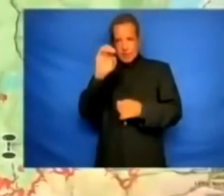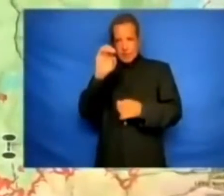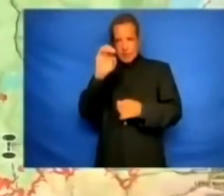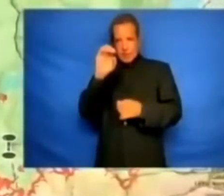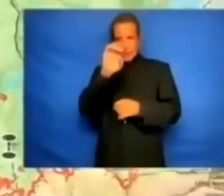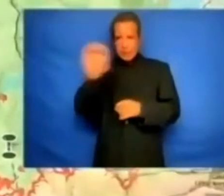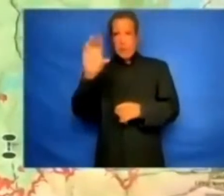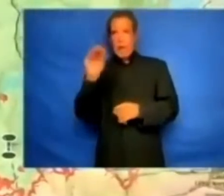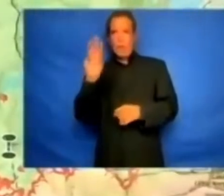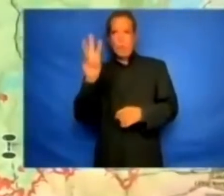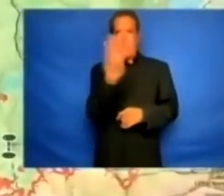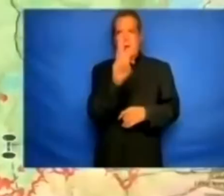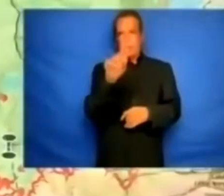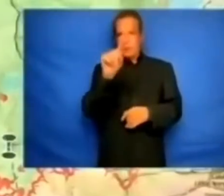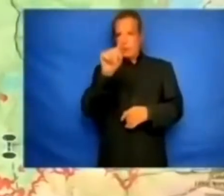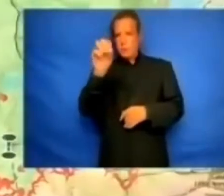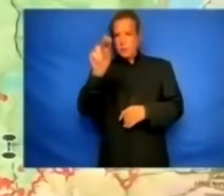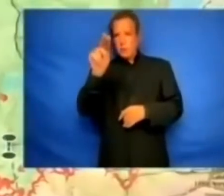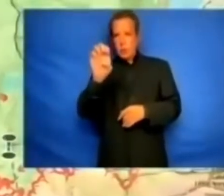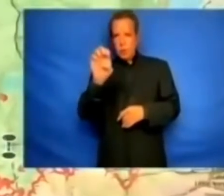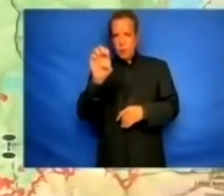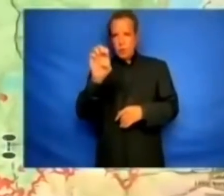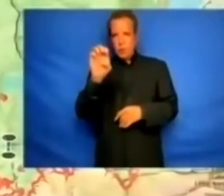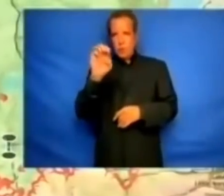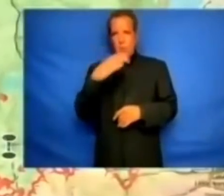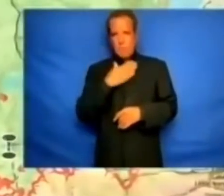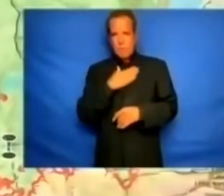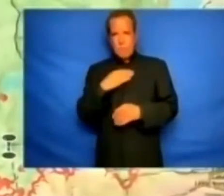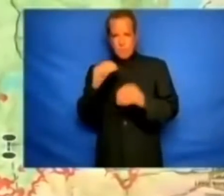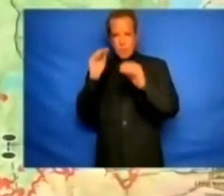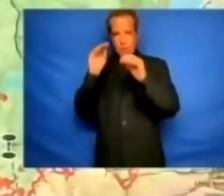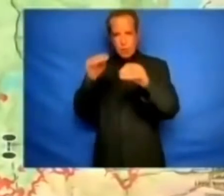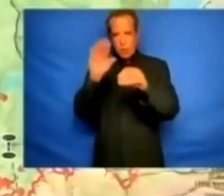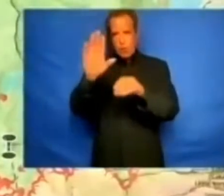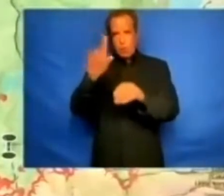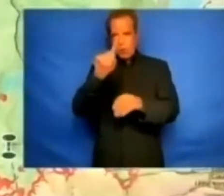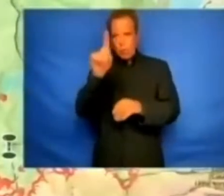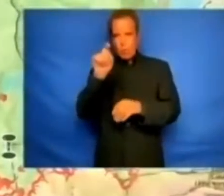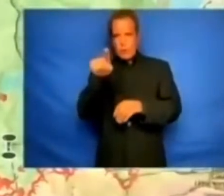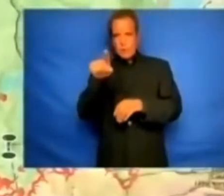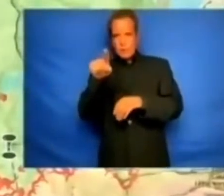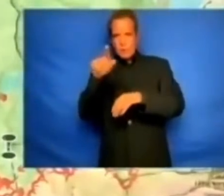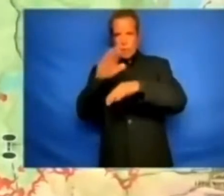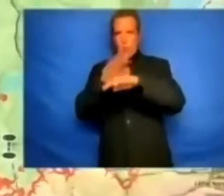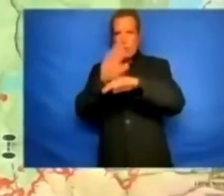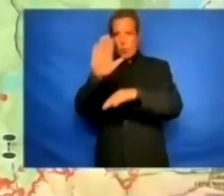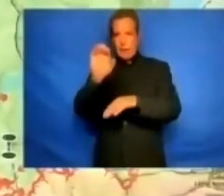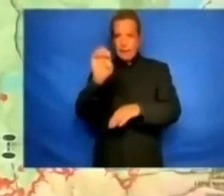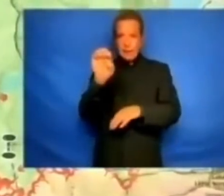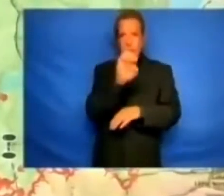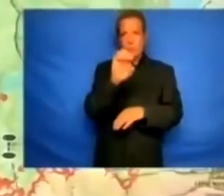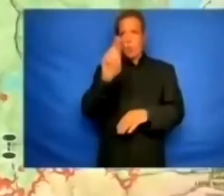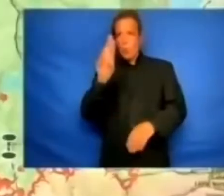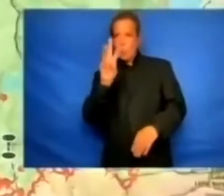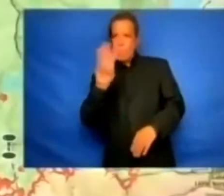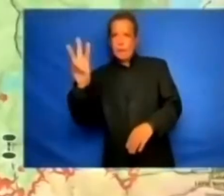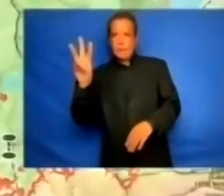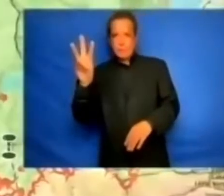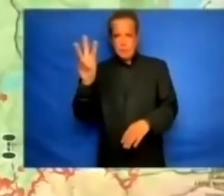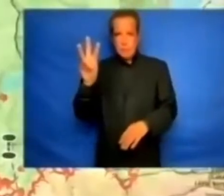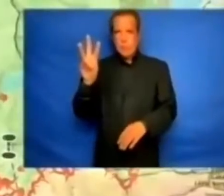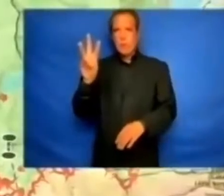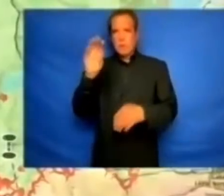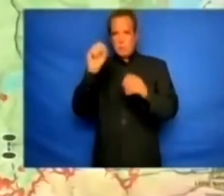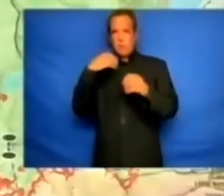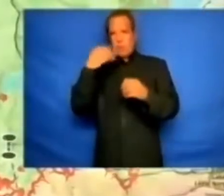put East in your question or West in your question, depending on who you think that question is aimed